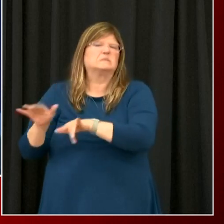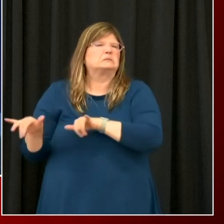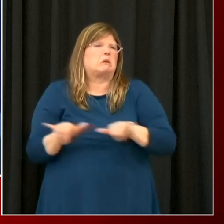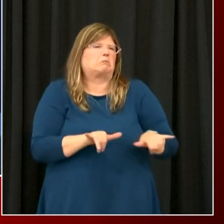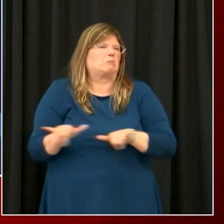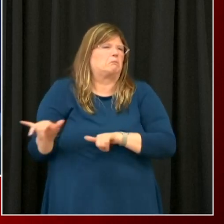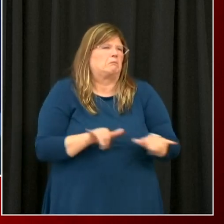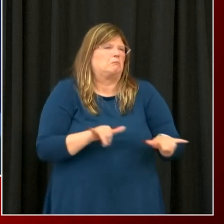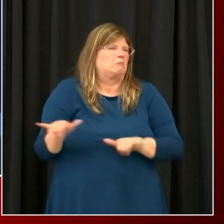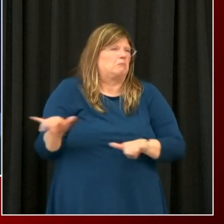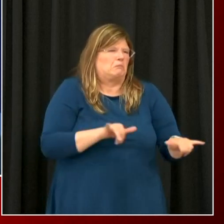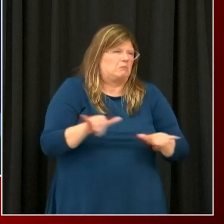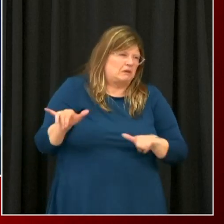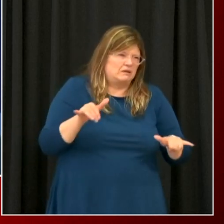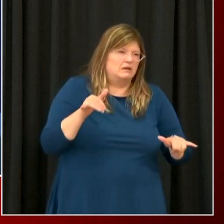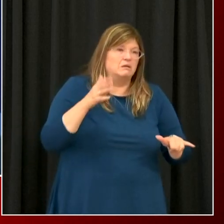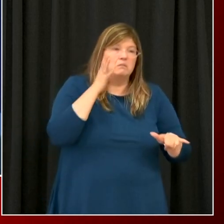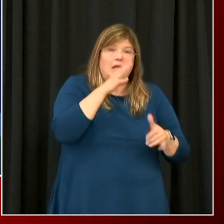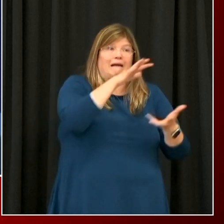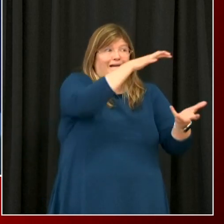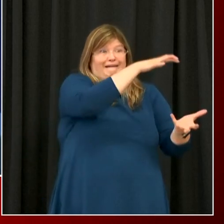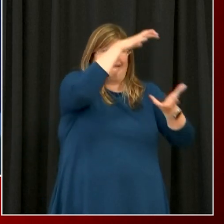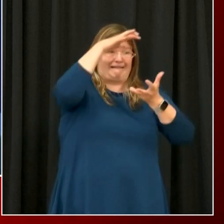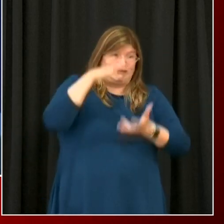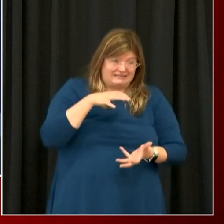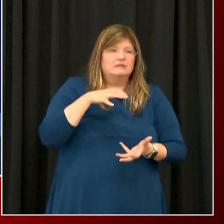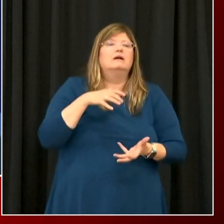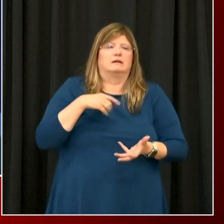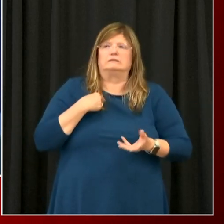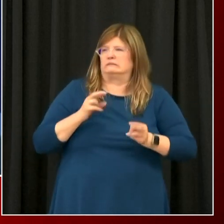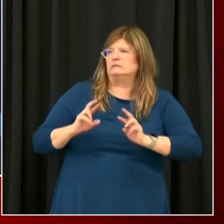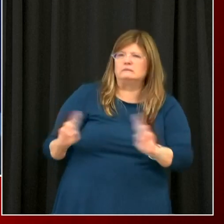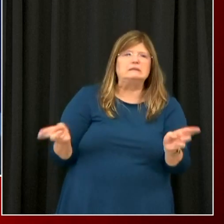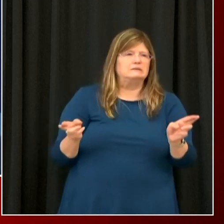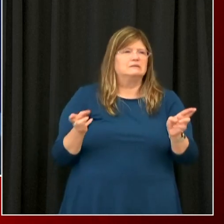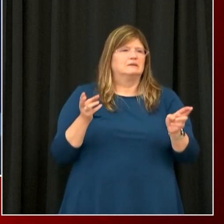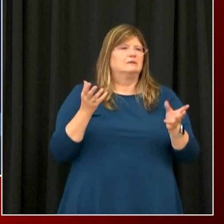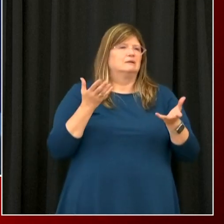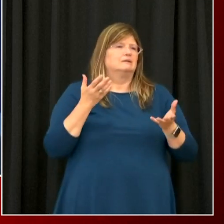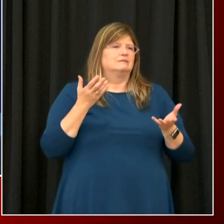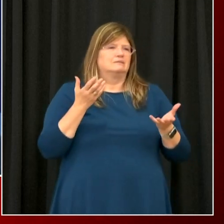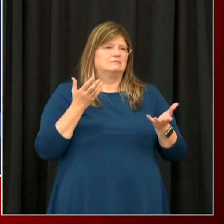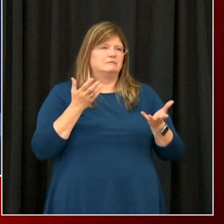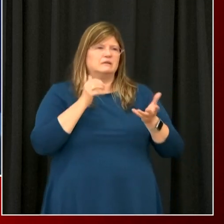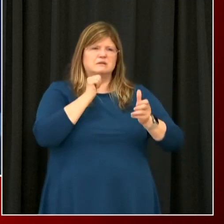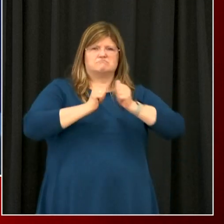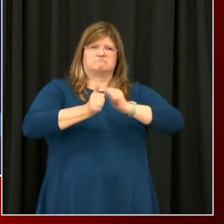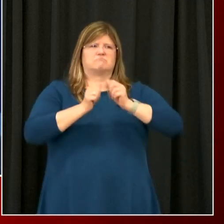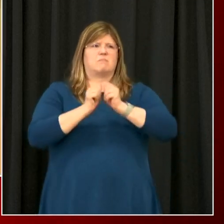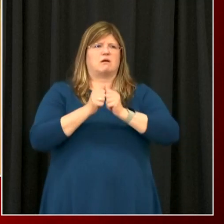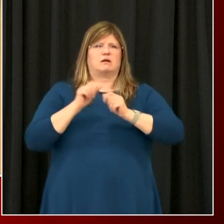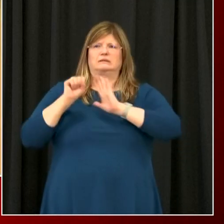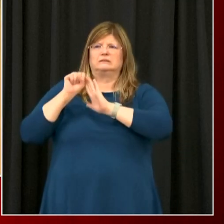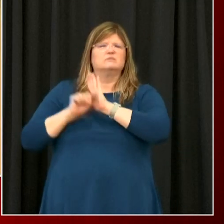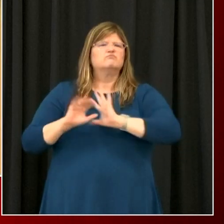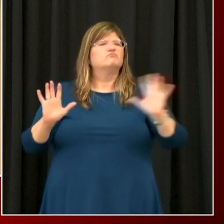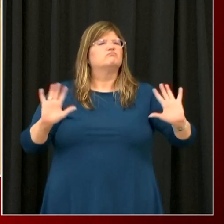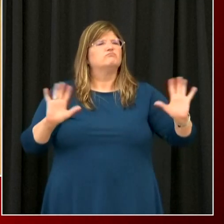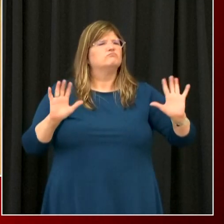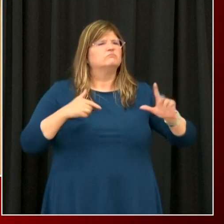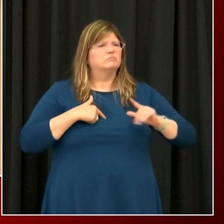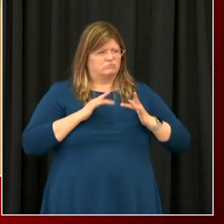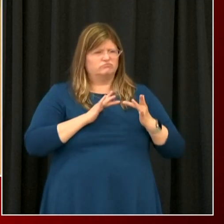around it so that we're not left on the outside trying to compete for the same supplies as other jurisdictions. And one last